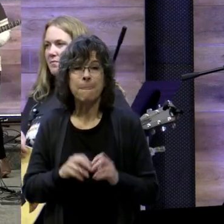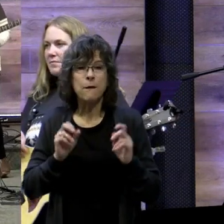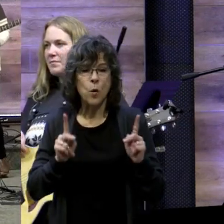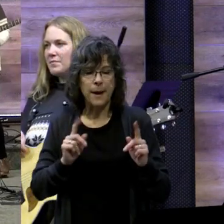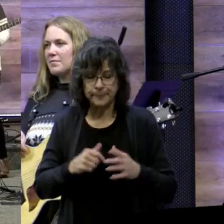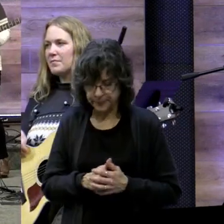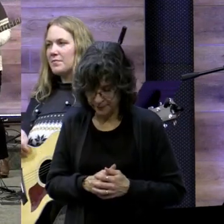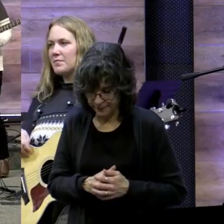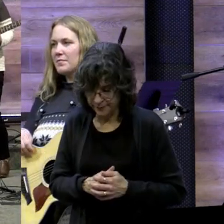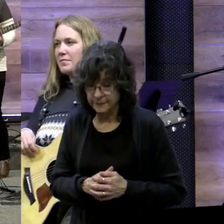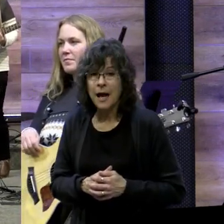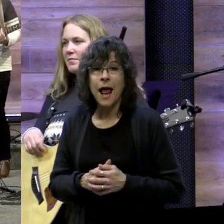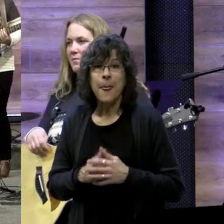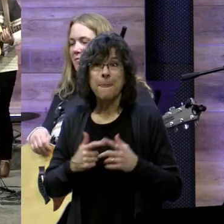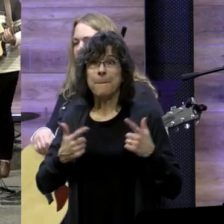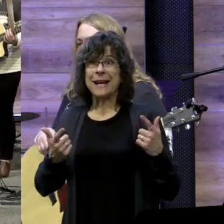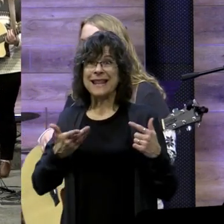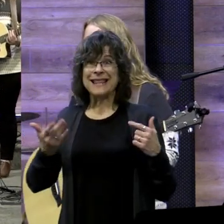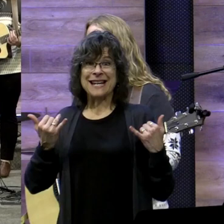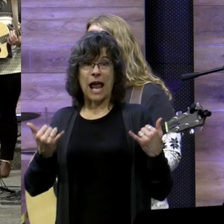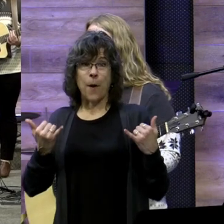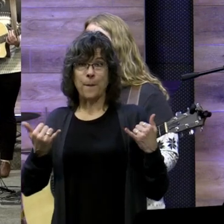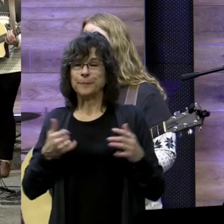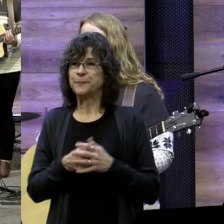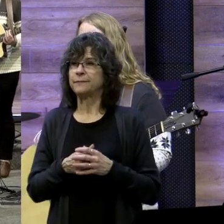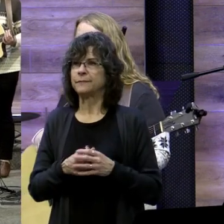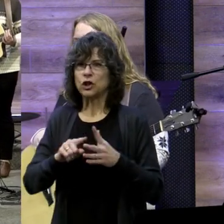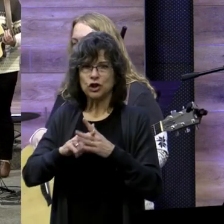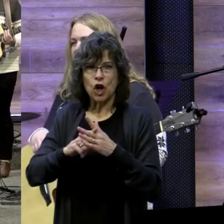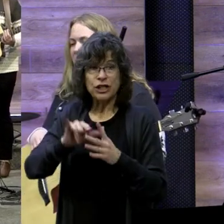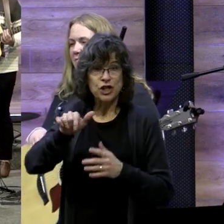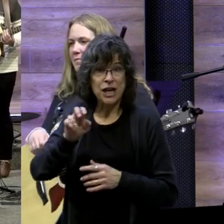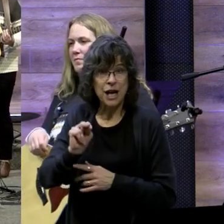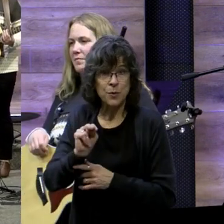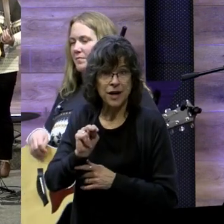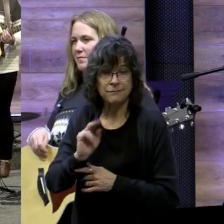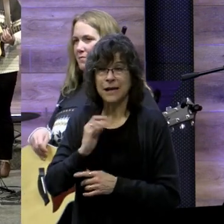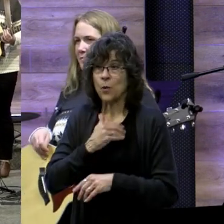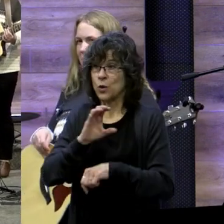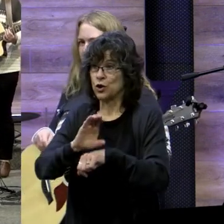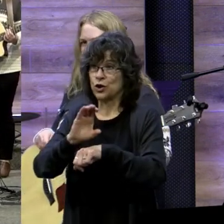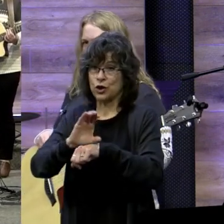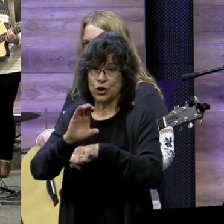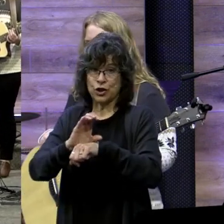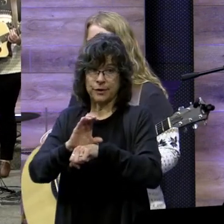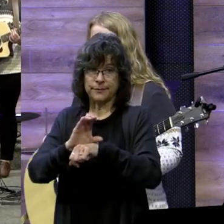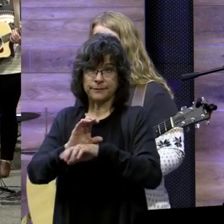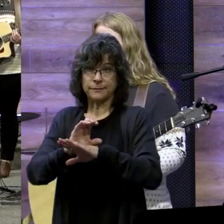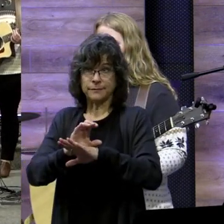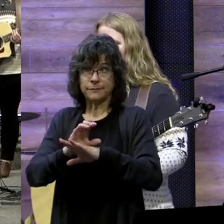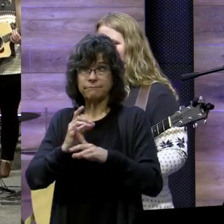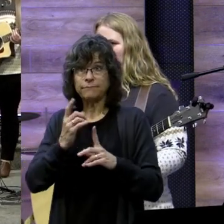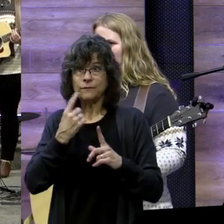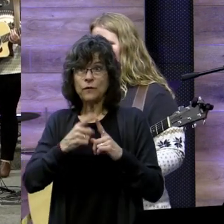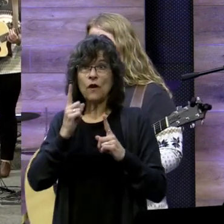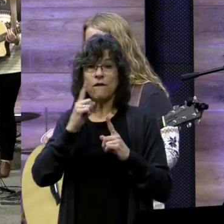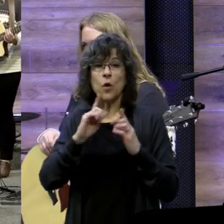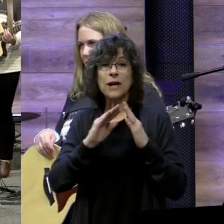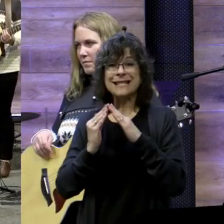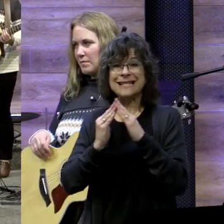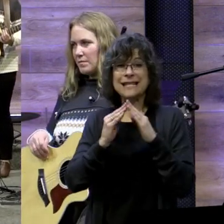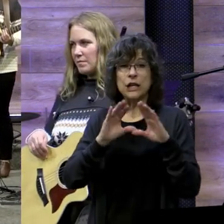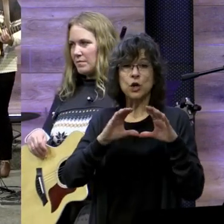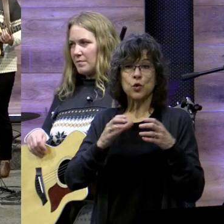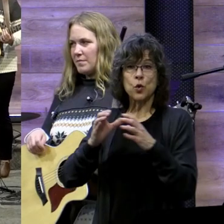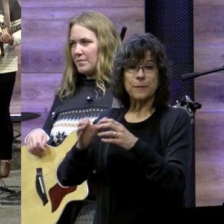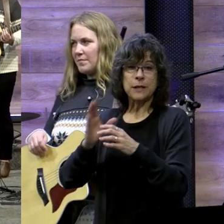morning is that starting in January, our church, and primarily in the context of city groups, will be going